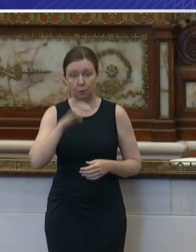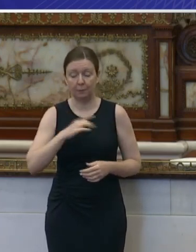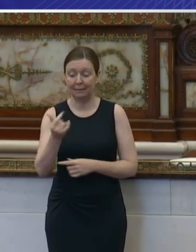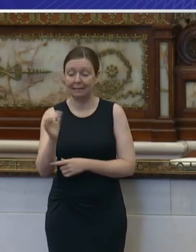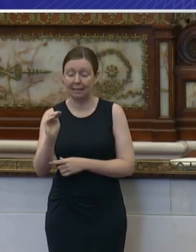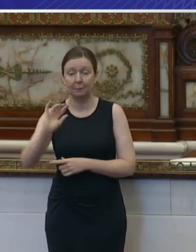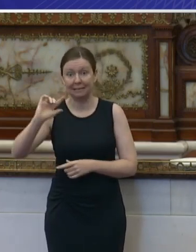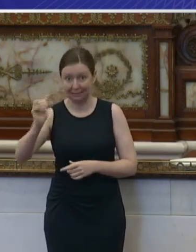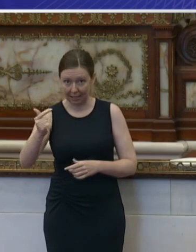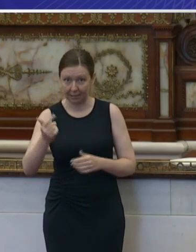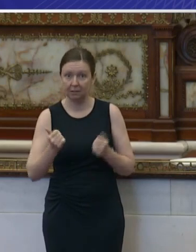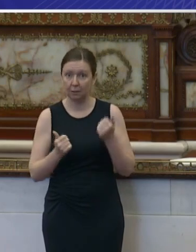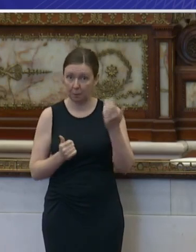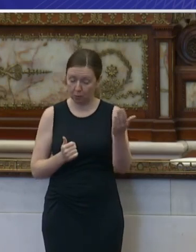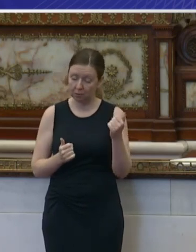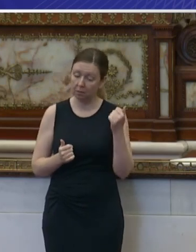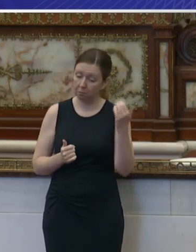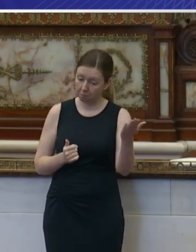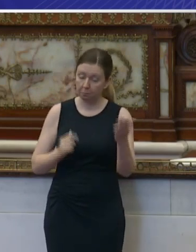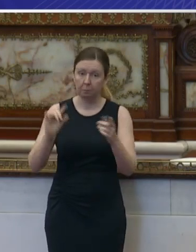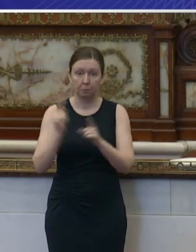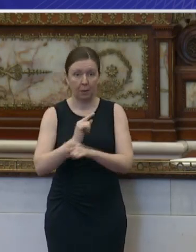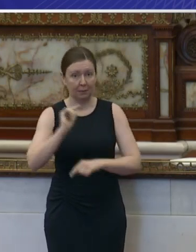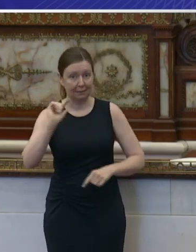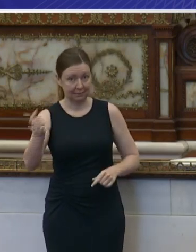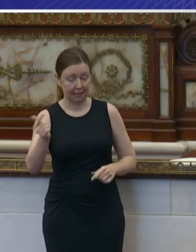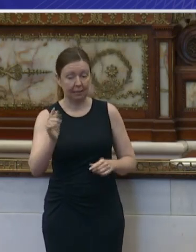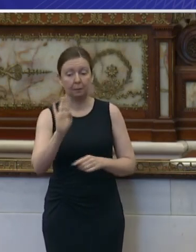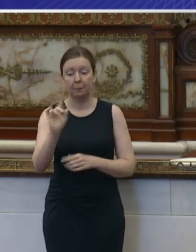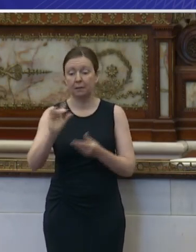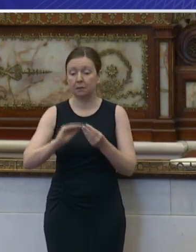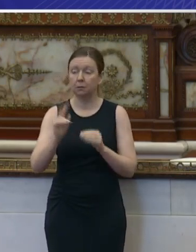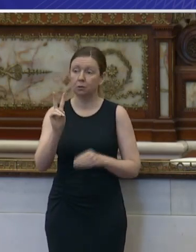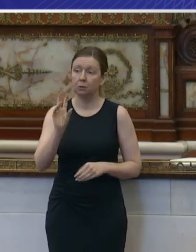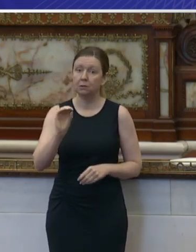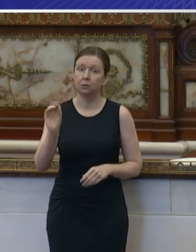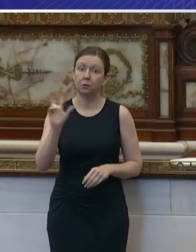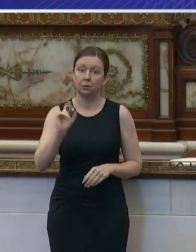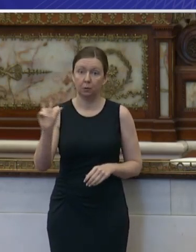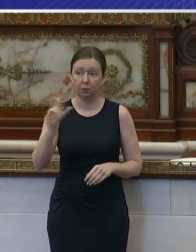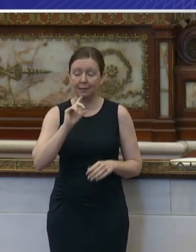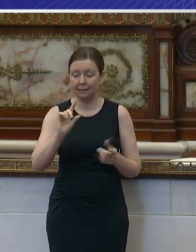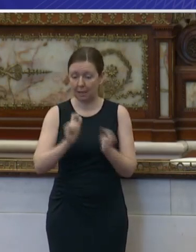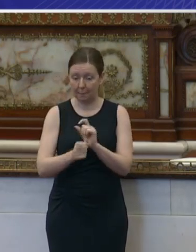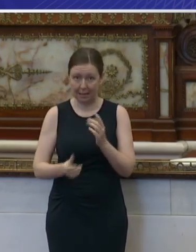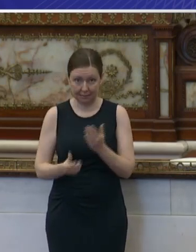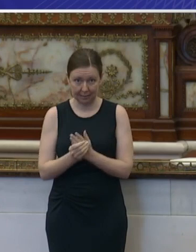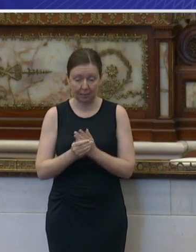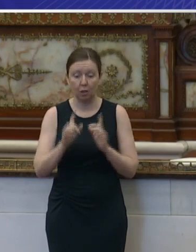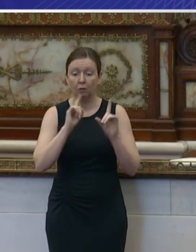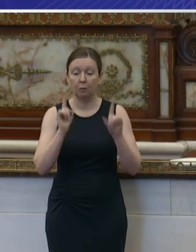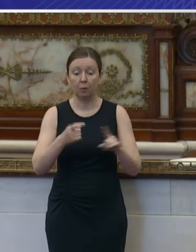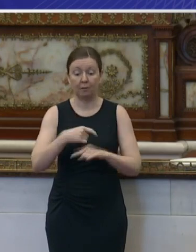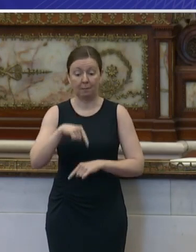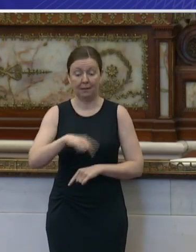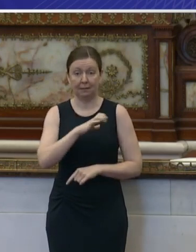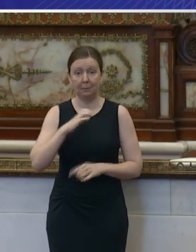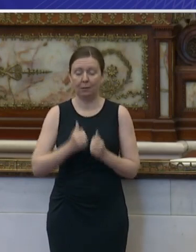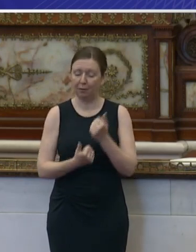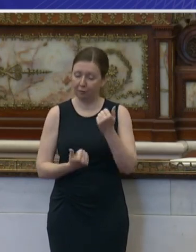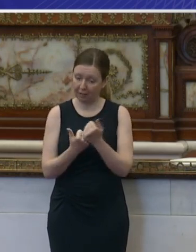seconds the motion. It's been moved and properly seconded that Bill number 200303 is amended be reported from this committee with